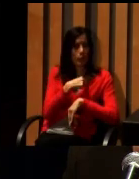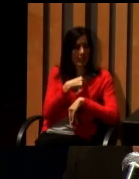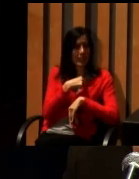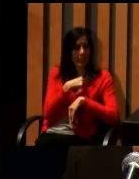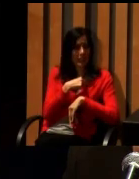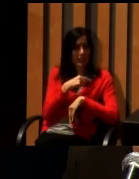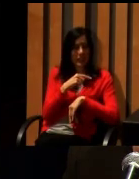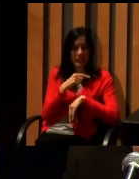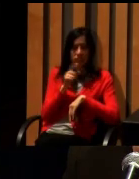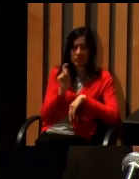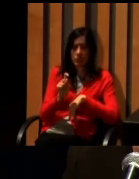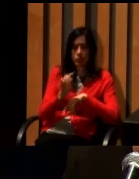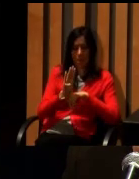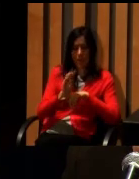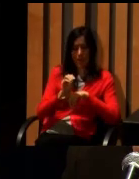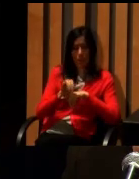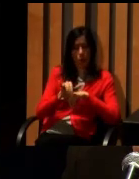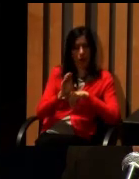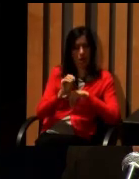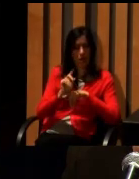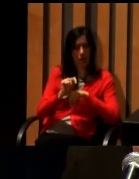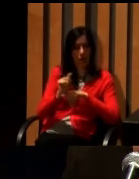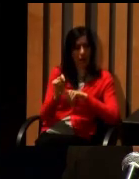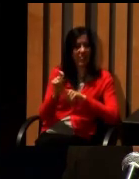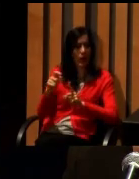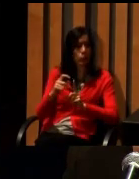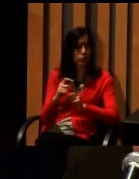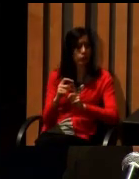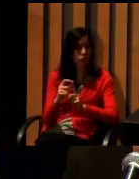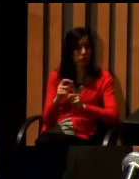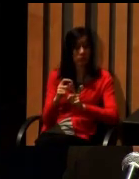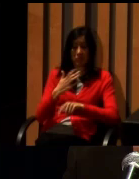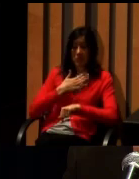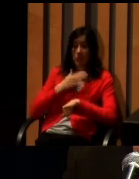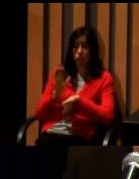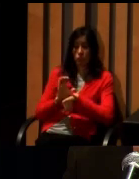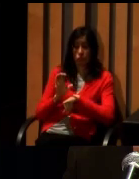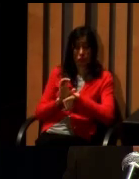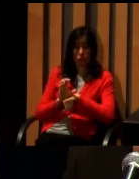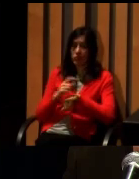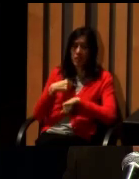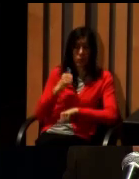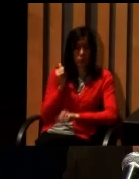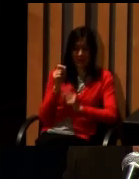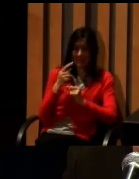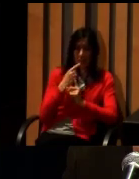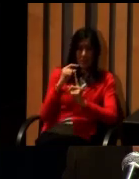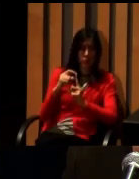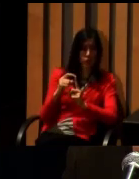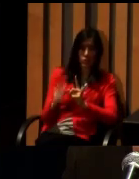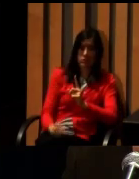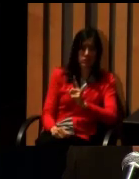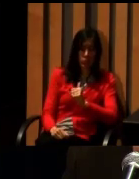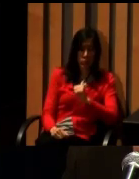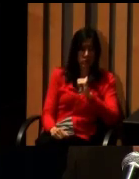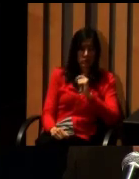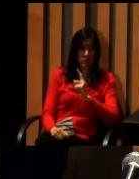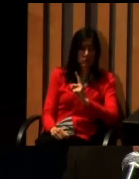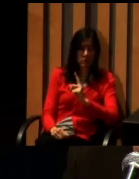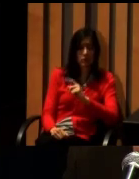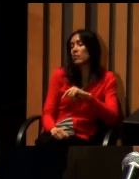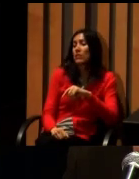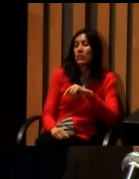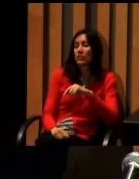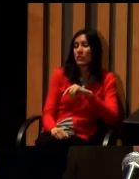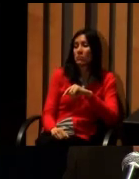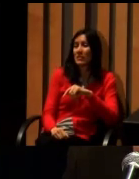word. I start boycotting the word from the pulpit of my church. I will not say it. I will not use it. Because the reality